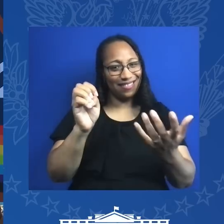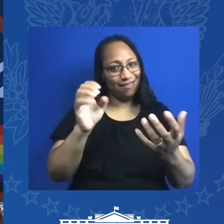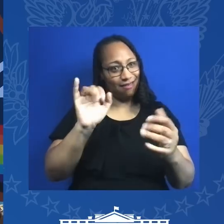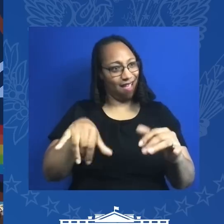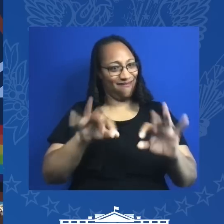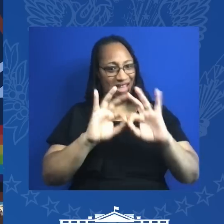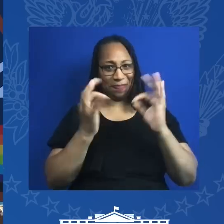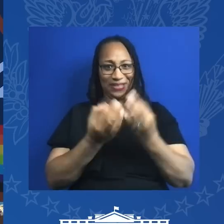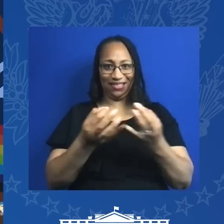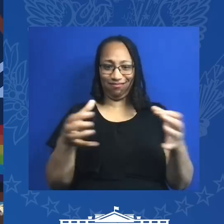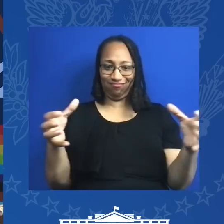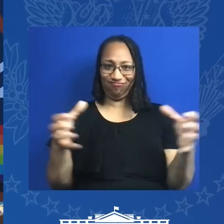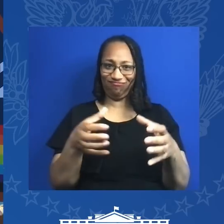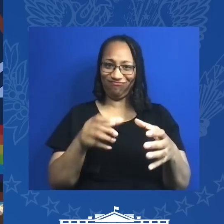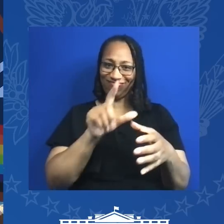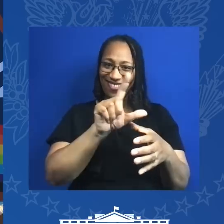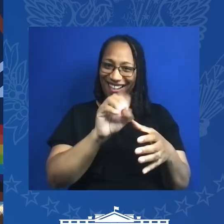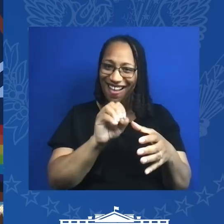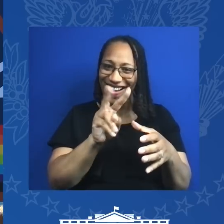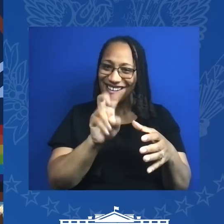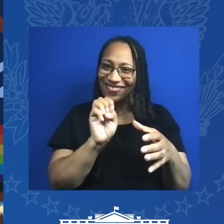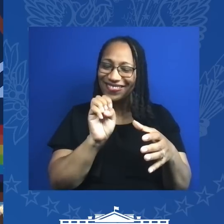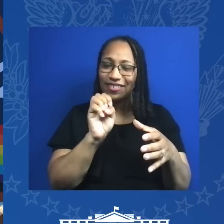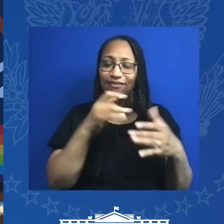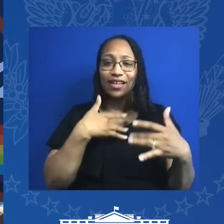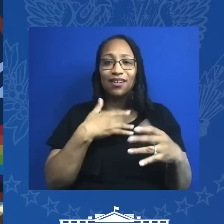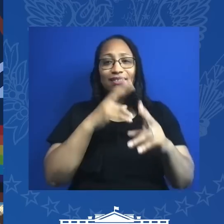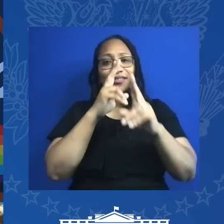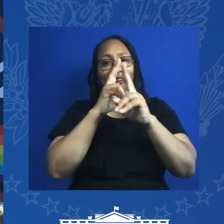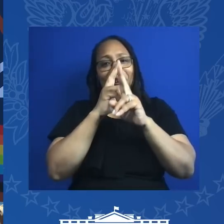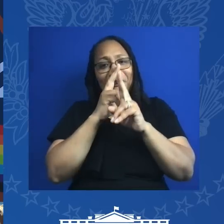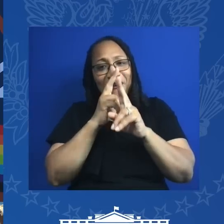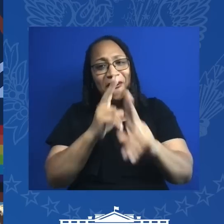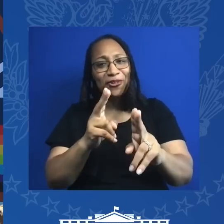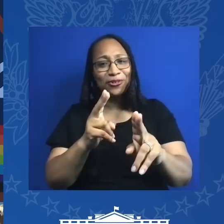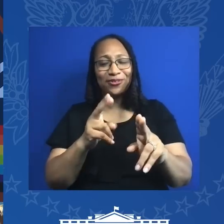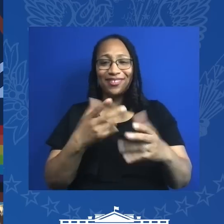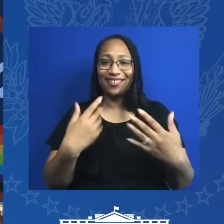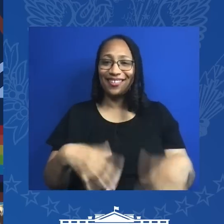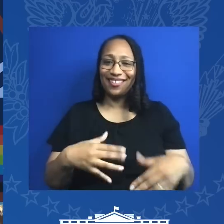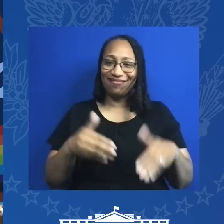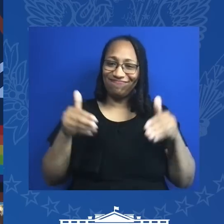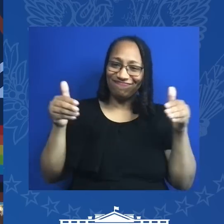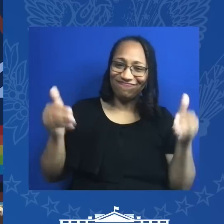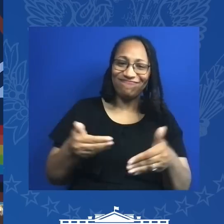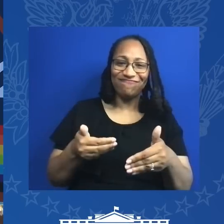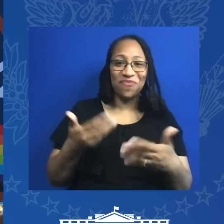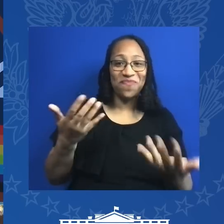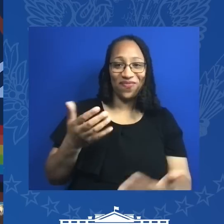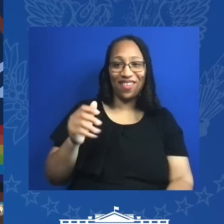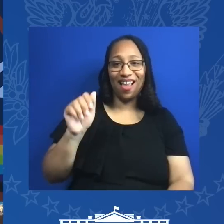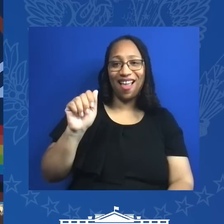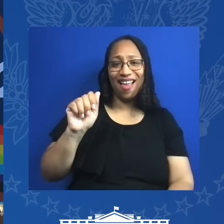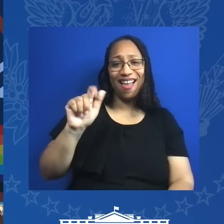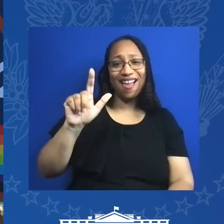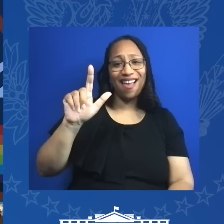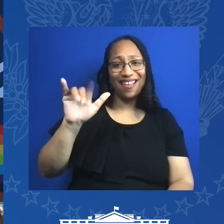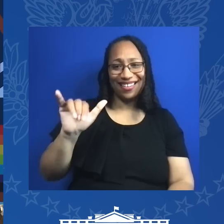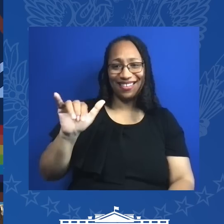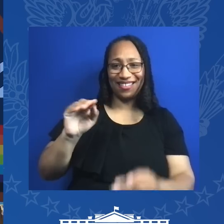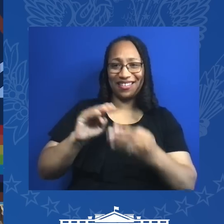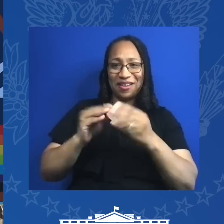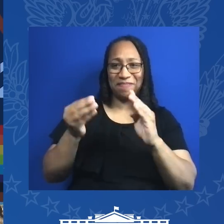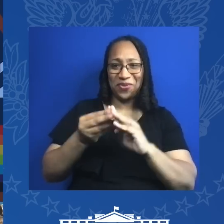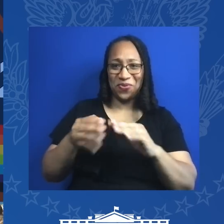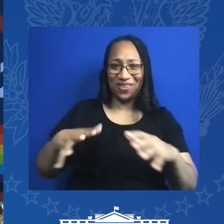It's an honor to introduce a true ally of the LGBTQ plus community, the 46th